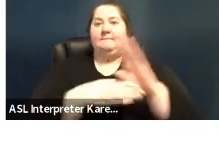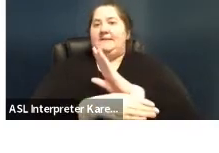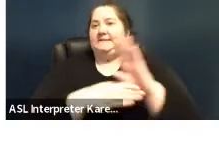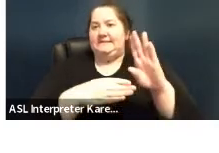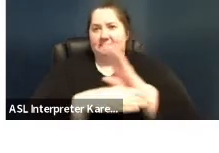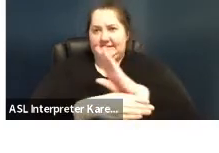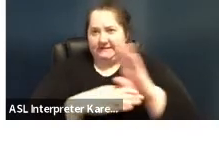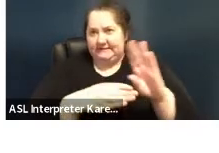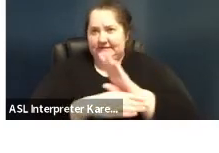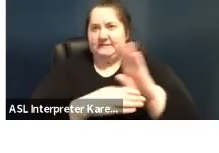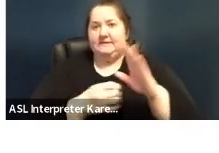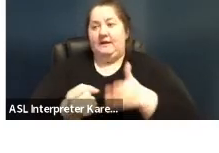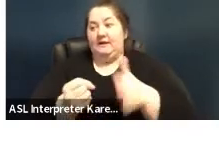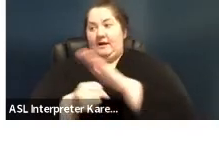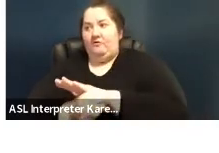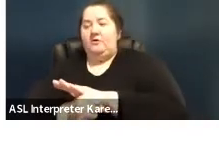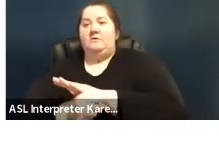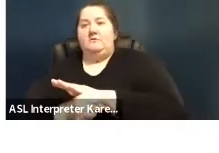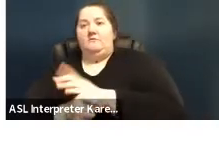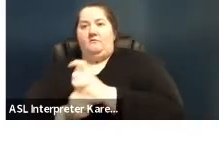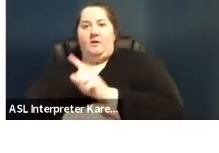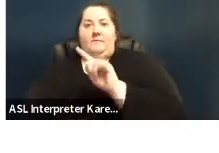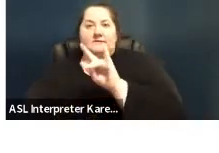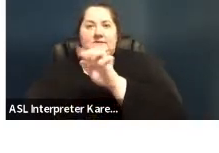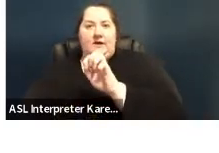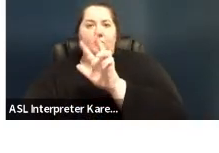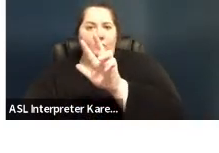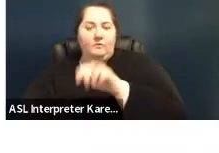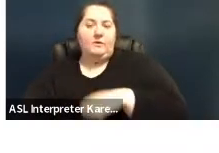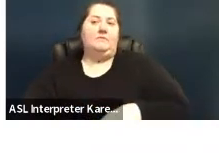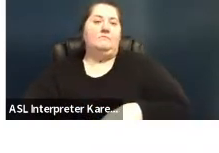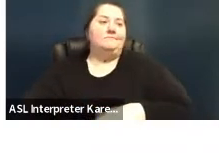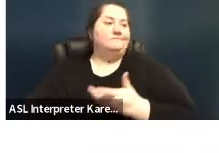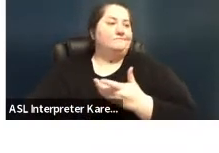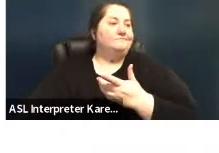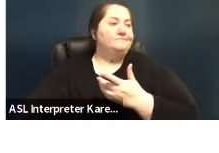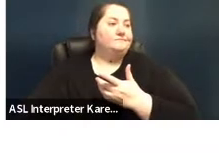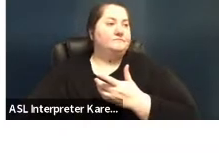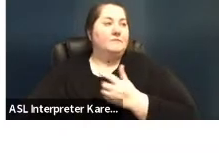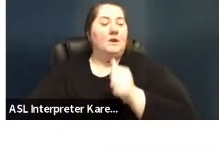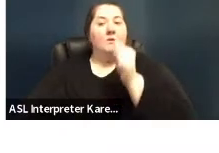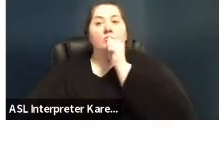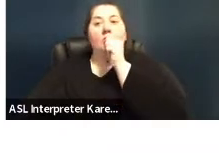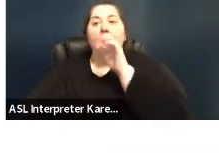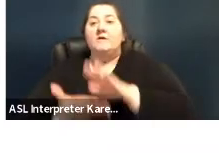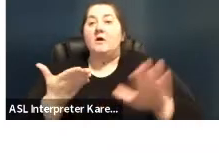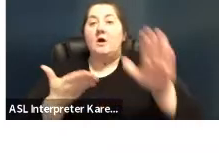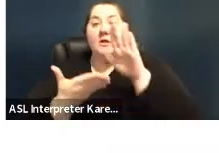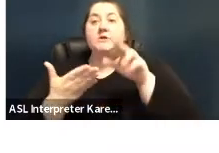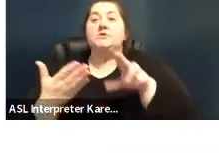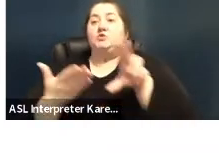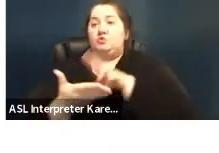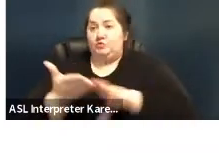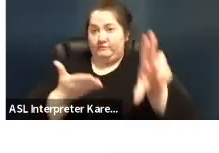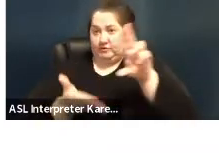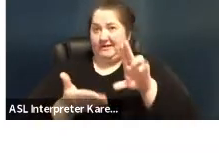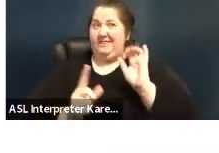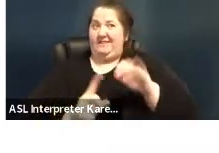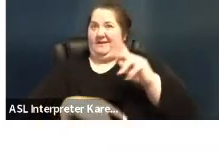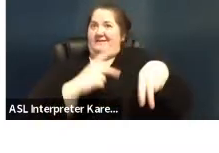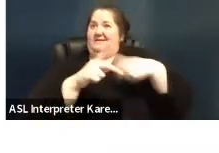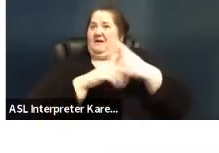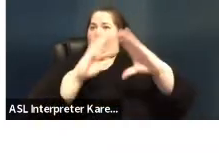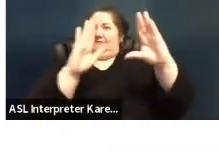would be covered by Title III, like a private college or university and that